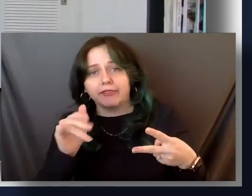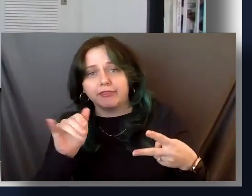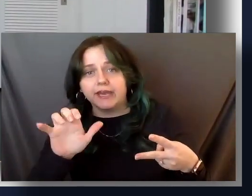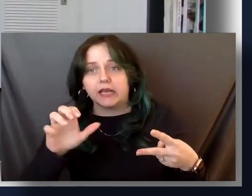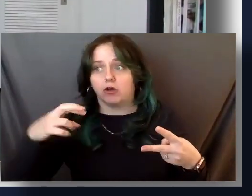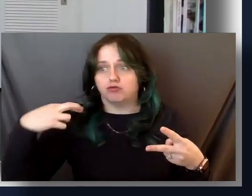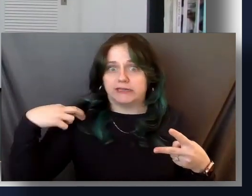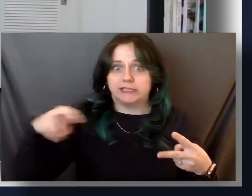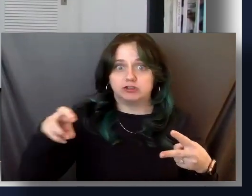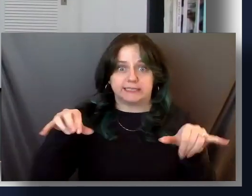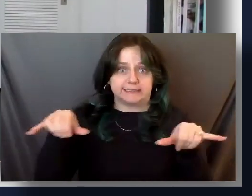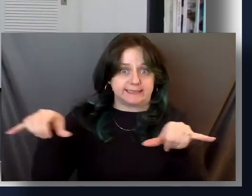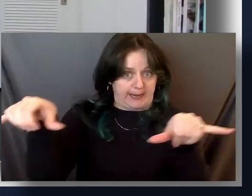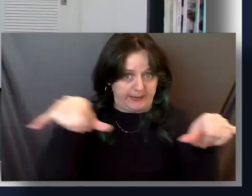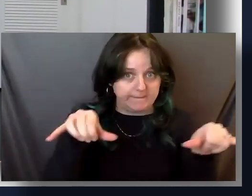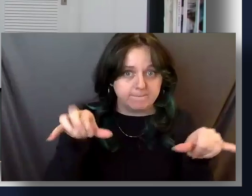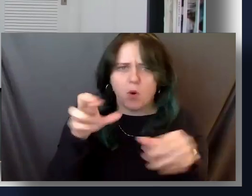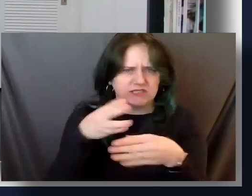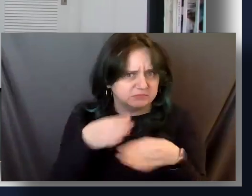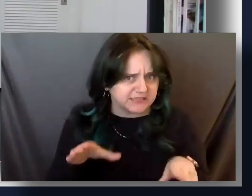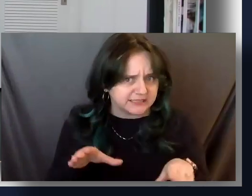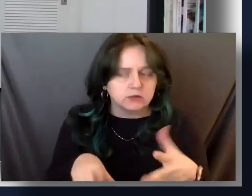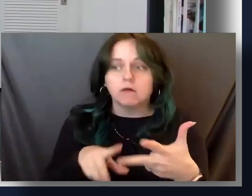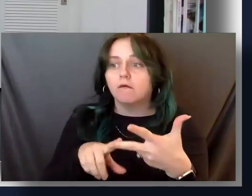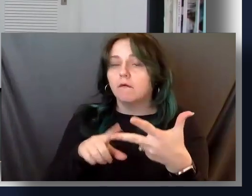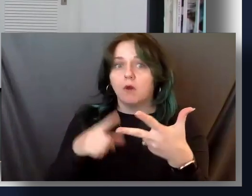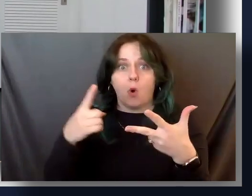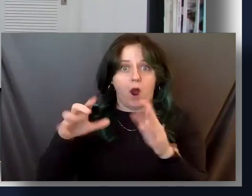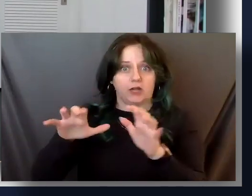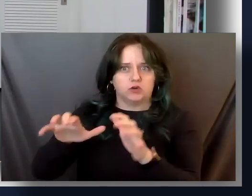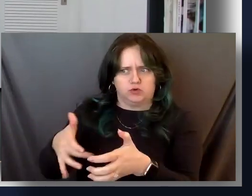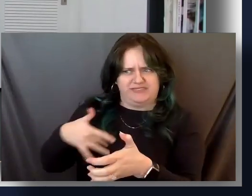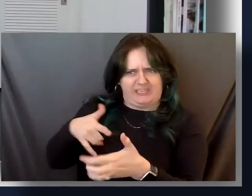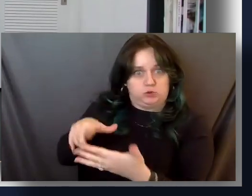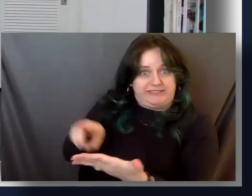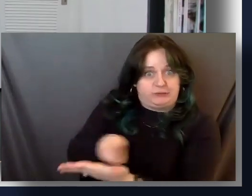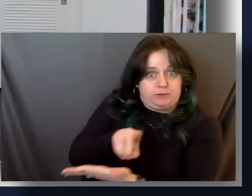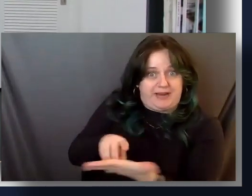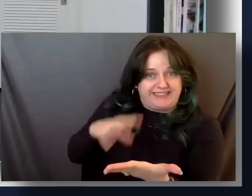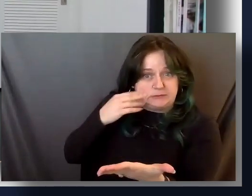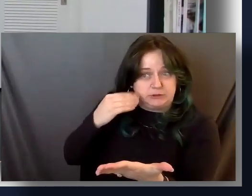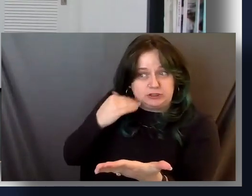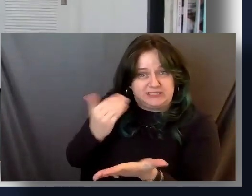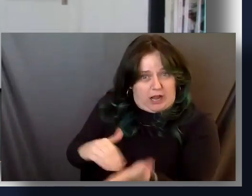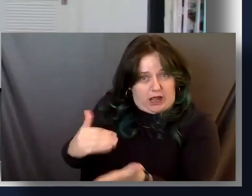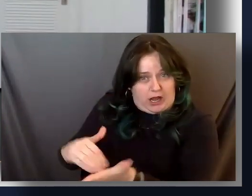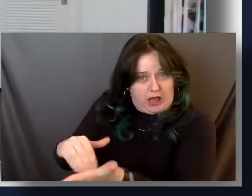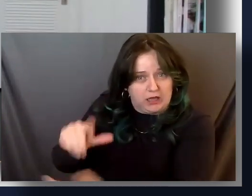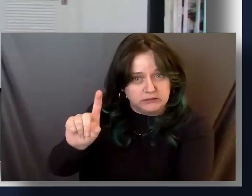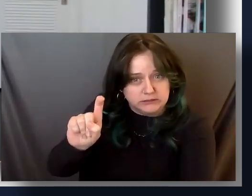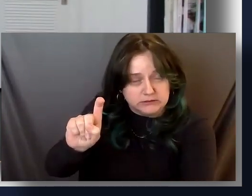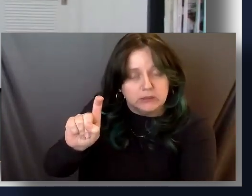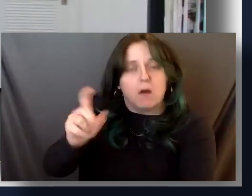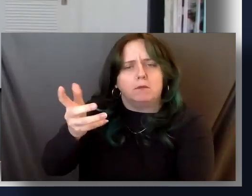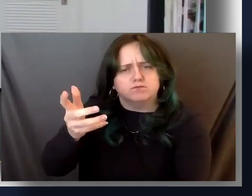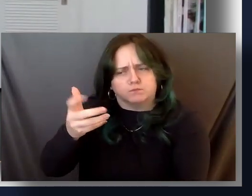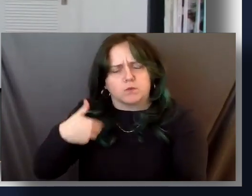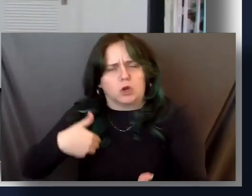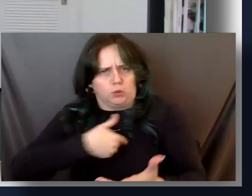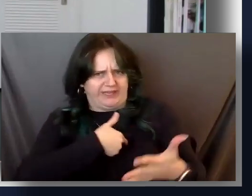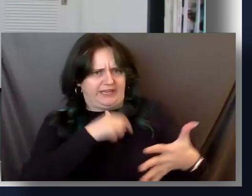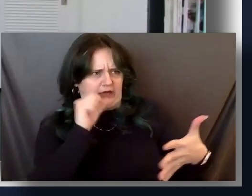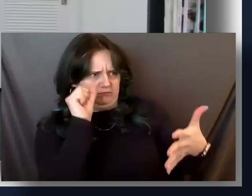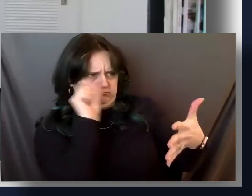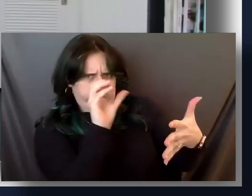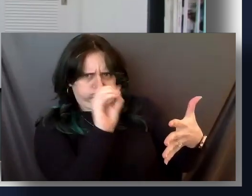religiously heterogeneous, whether there was a group that was heavily discriminated against. But we gave them every